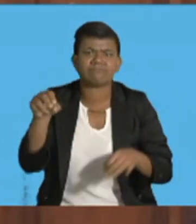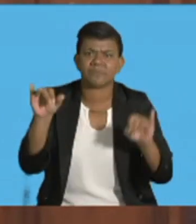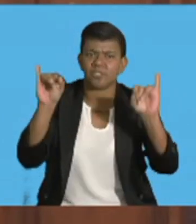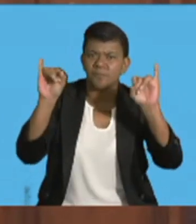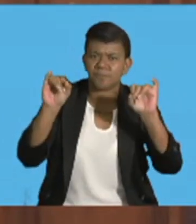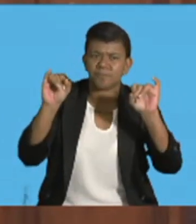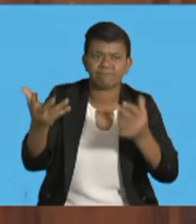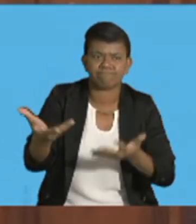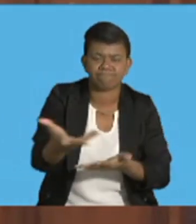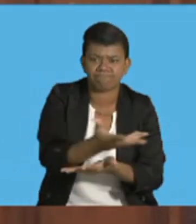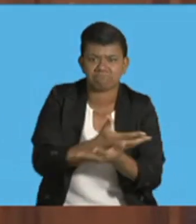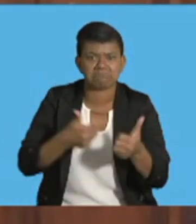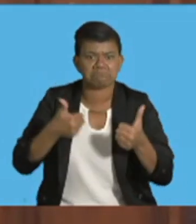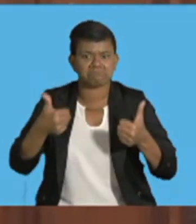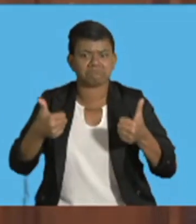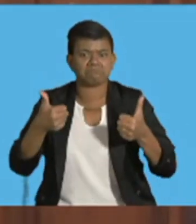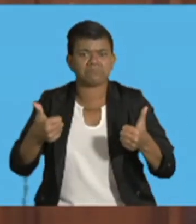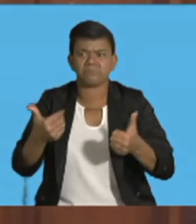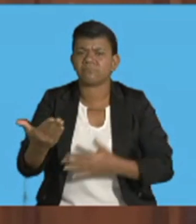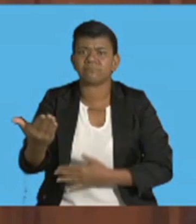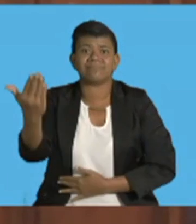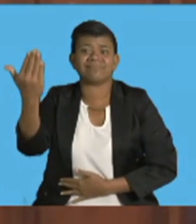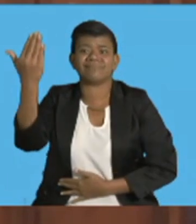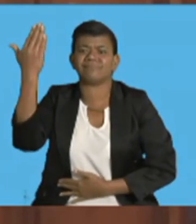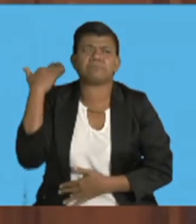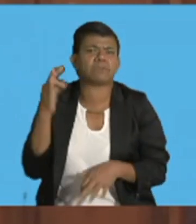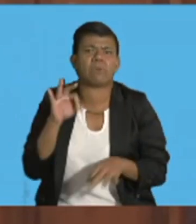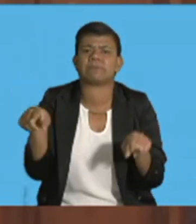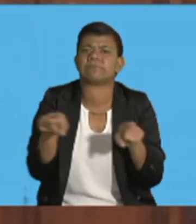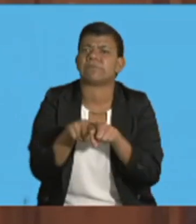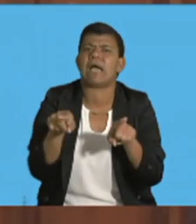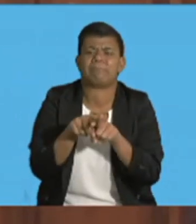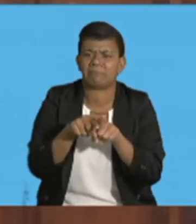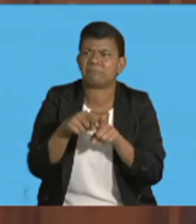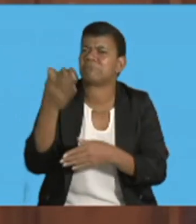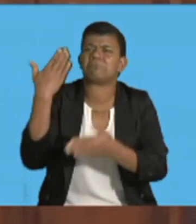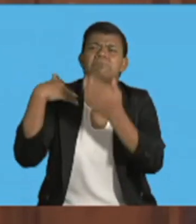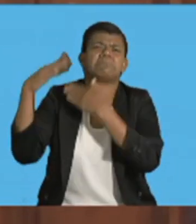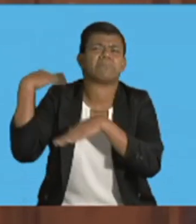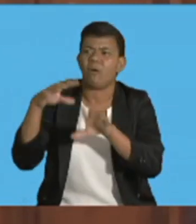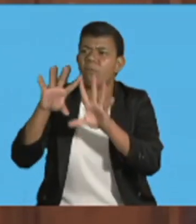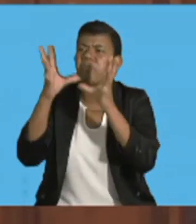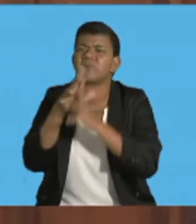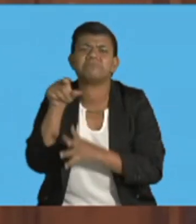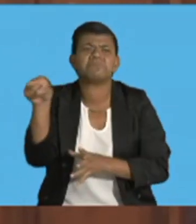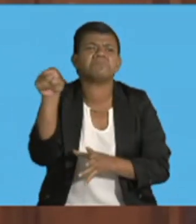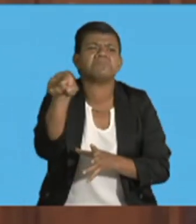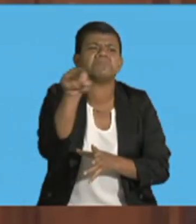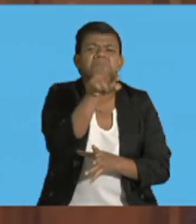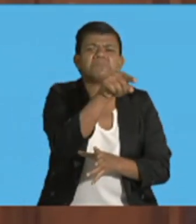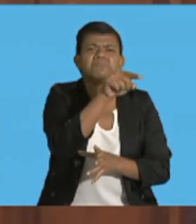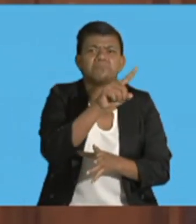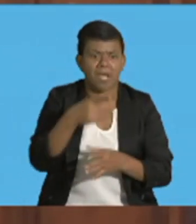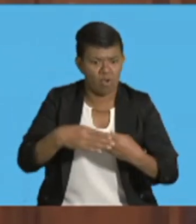and the deniers. Fiji's voice is loud and clear, and the world is starting to